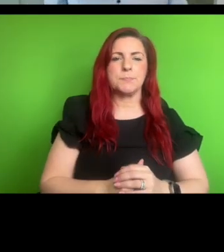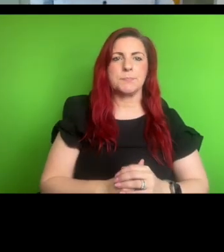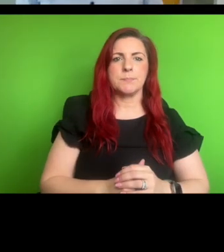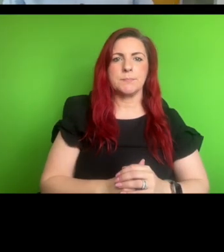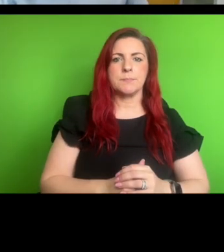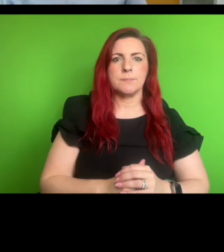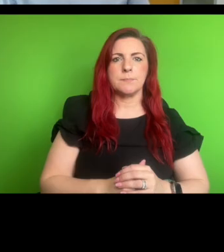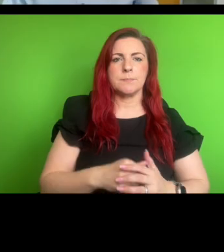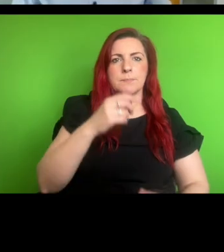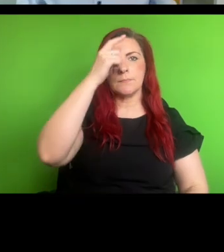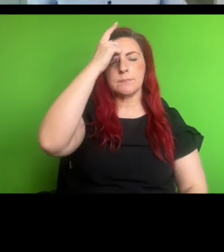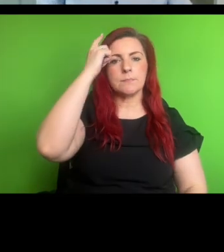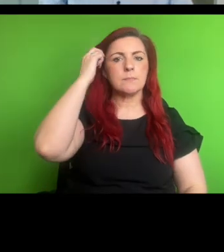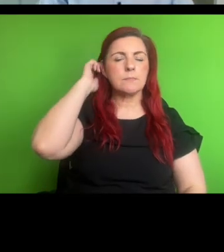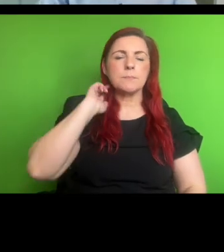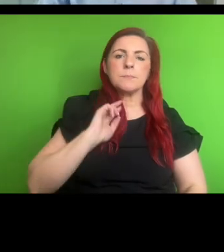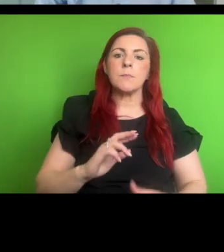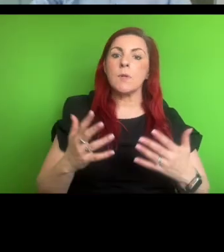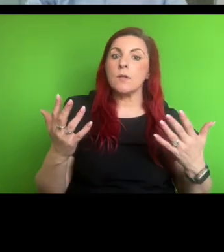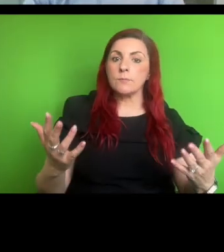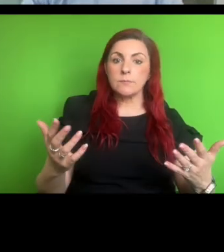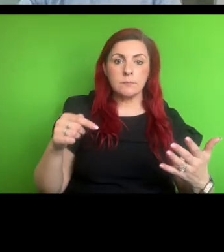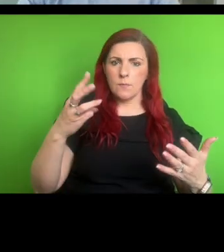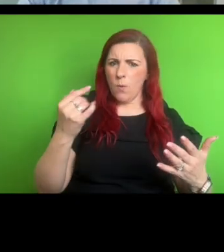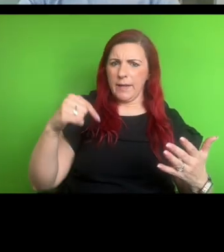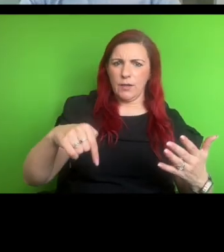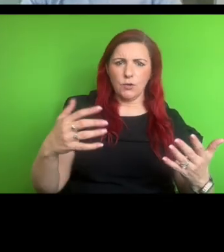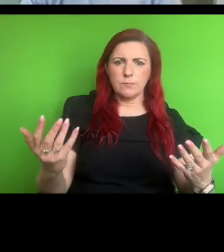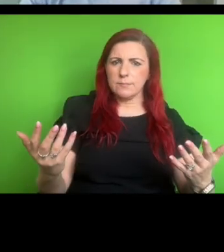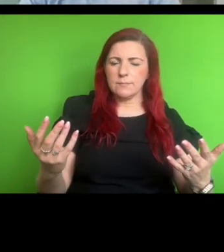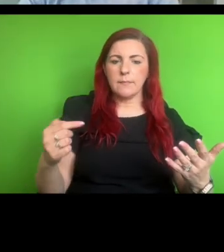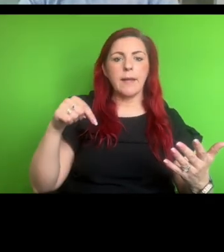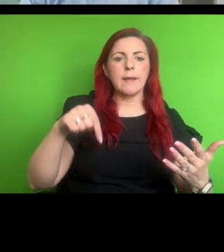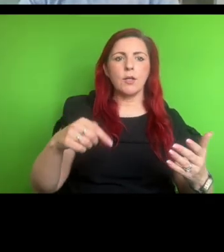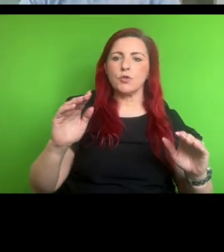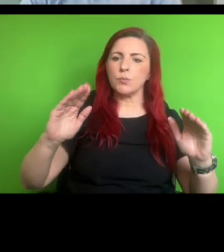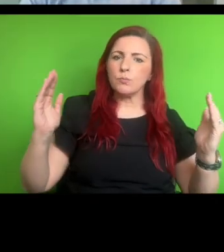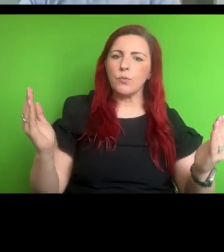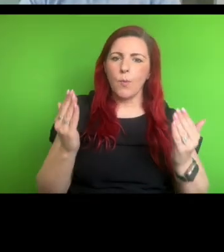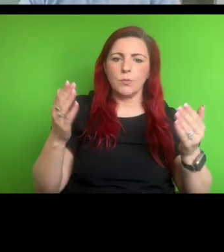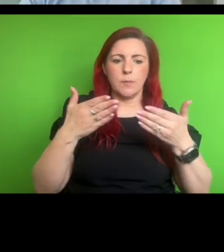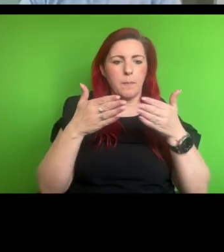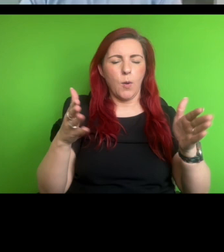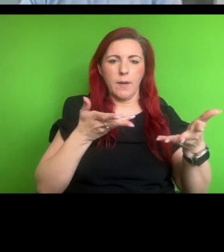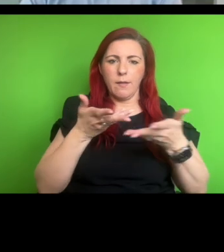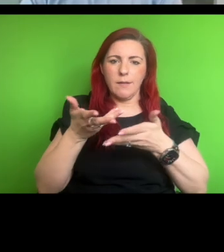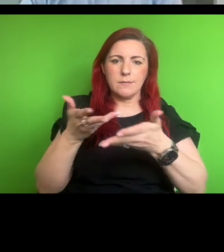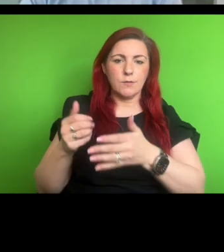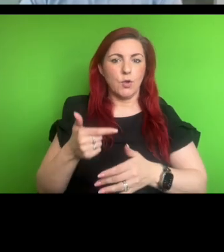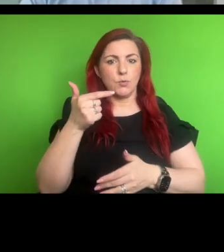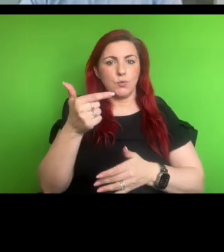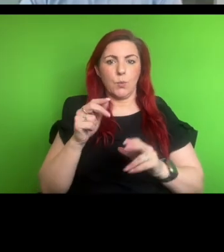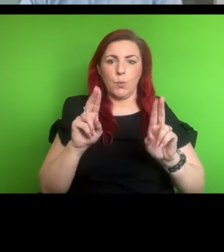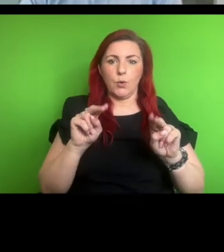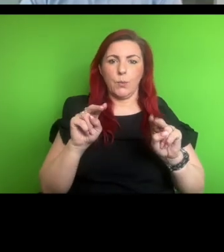So, why are we here? We are here to promote the public consultation of two new European standards on products